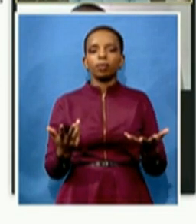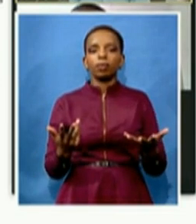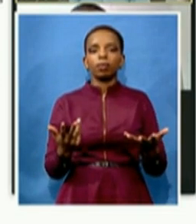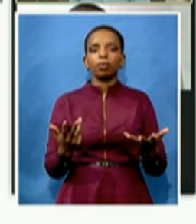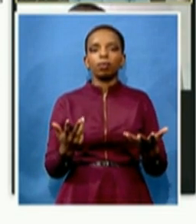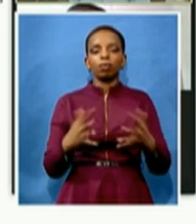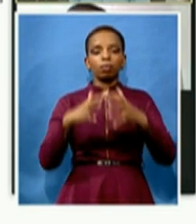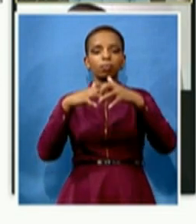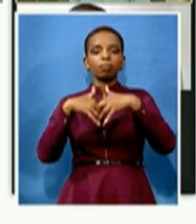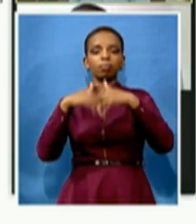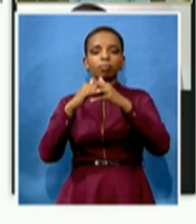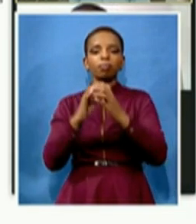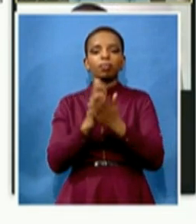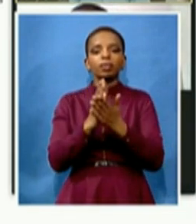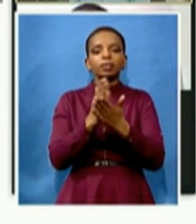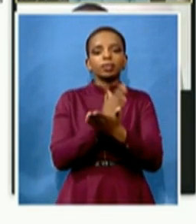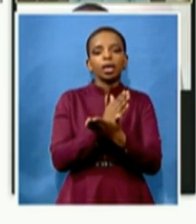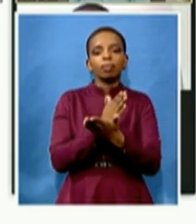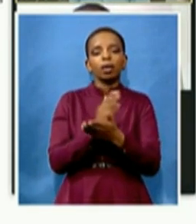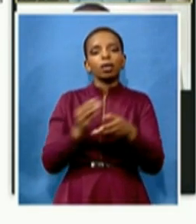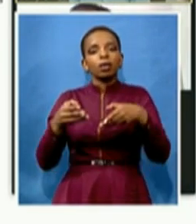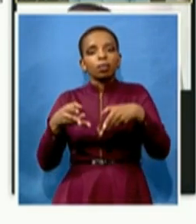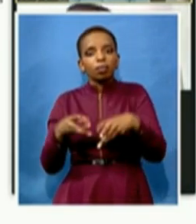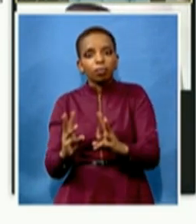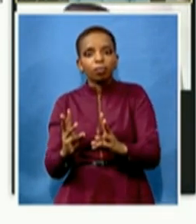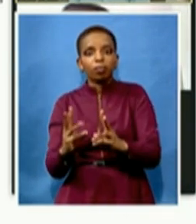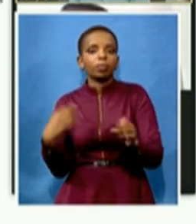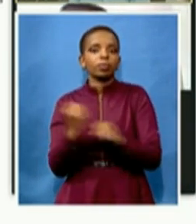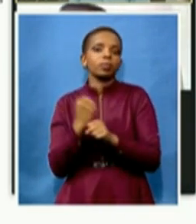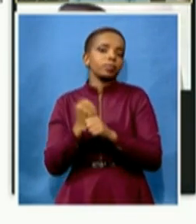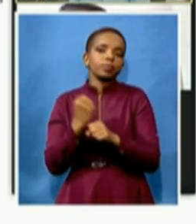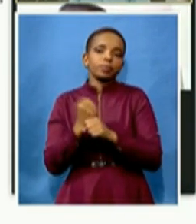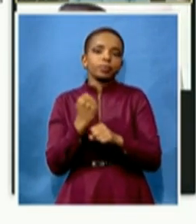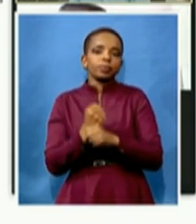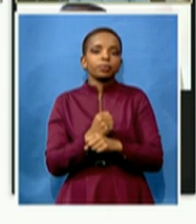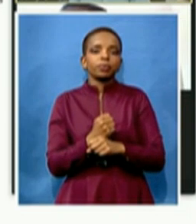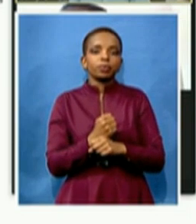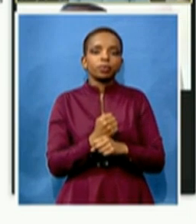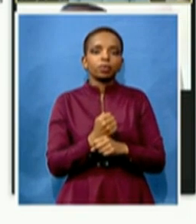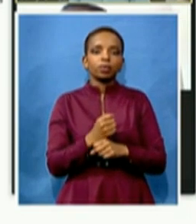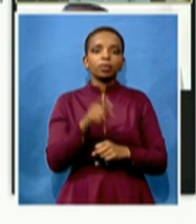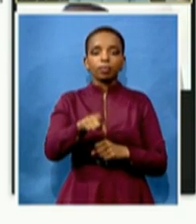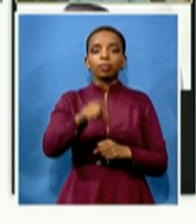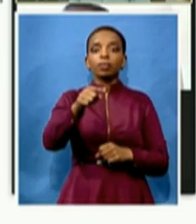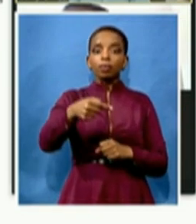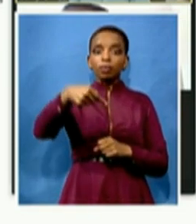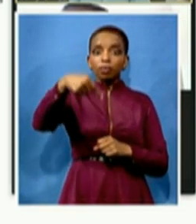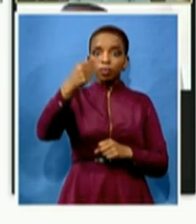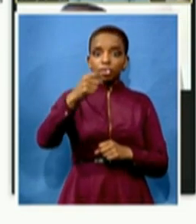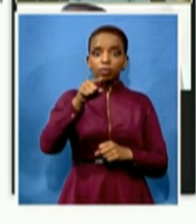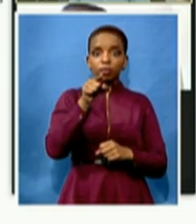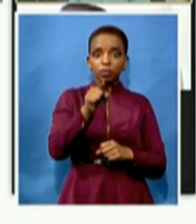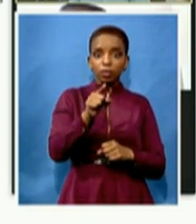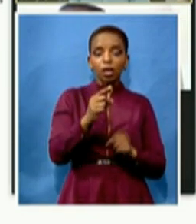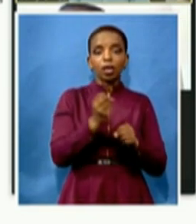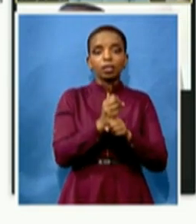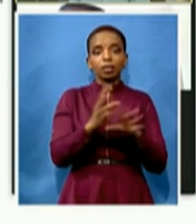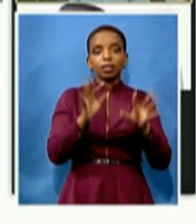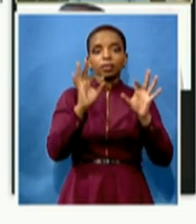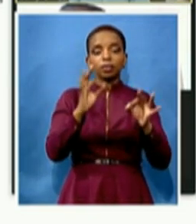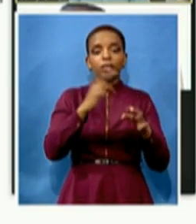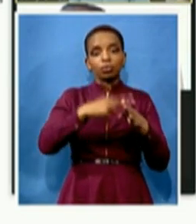etc., and published our first set of results on the 28th of April to the broader profession. Since then, we've